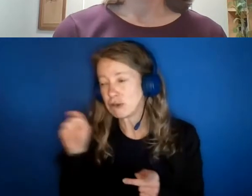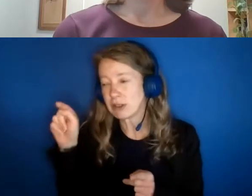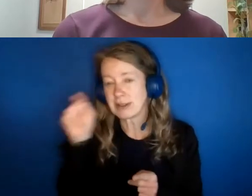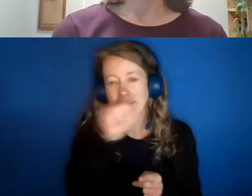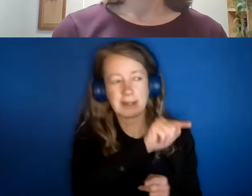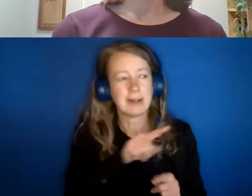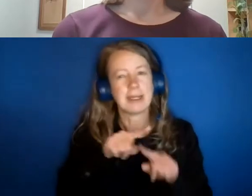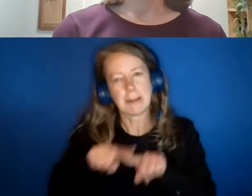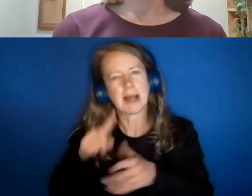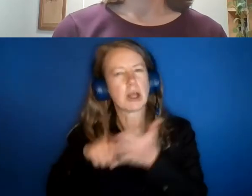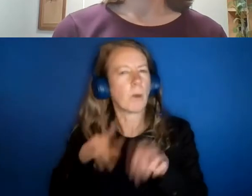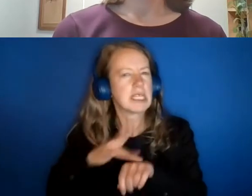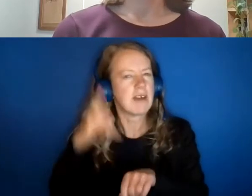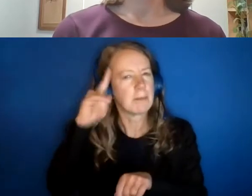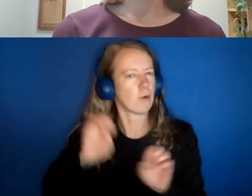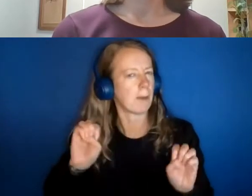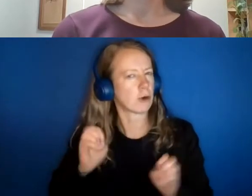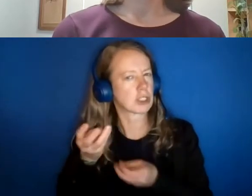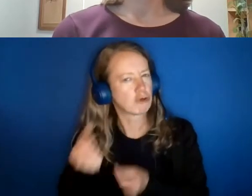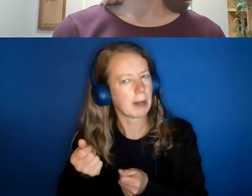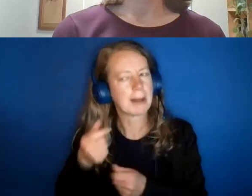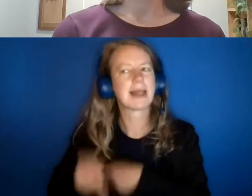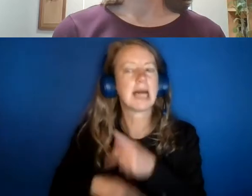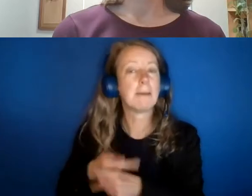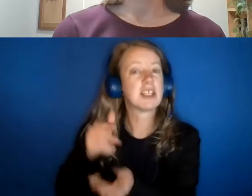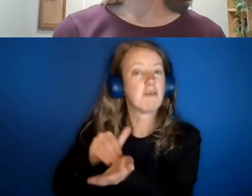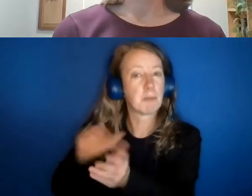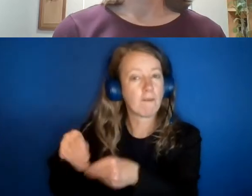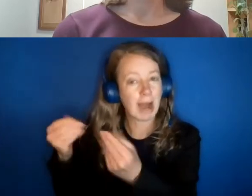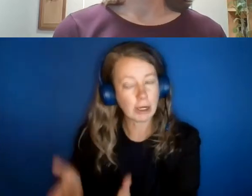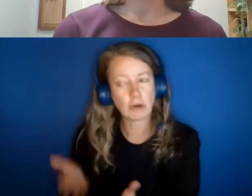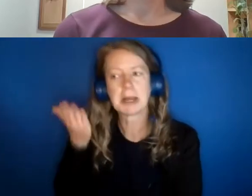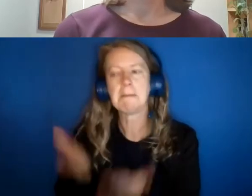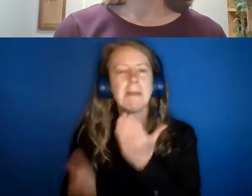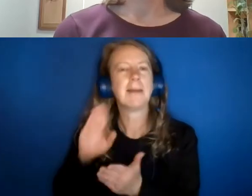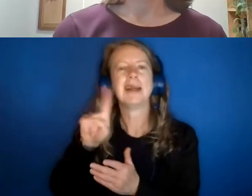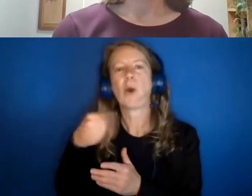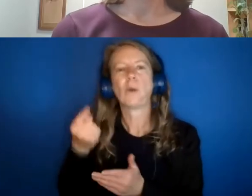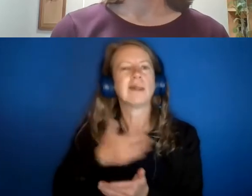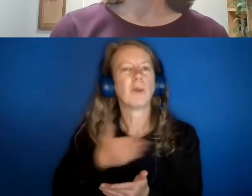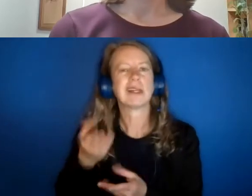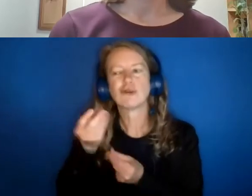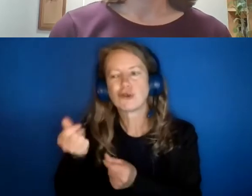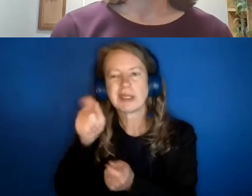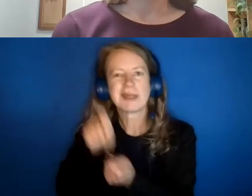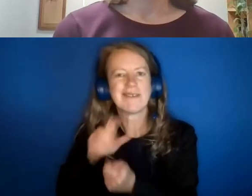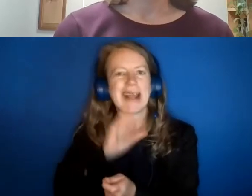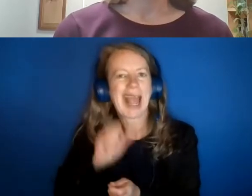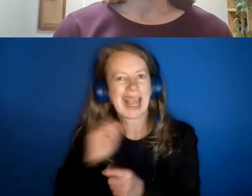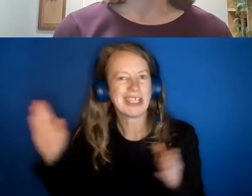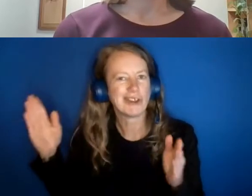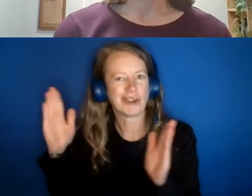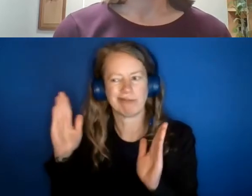treatment, the types of providers they have, may only treat certain ages. So at Mercy Urgent Care, for example, we